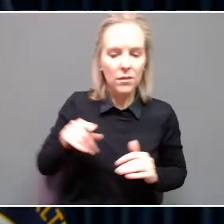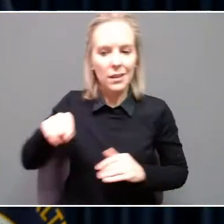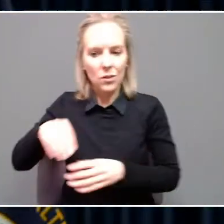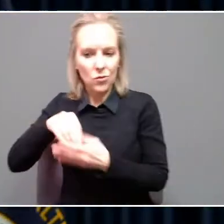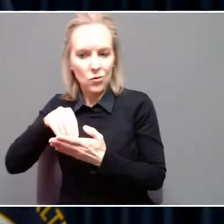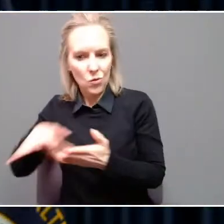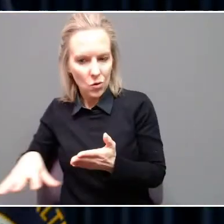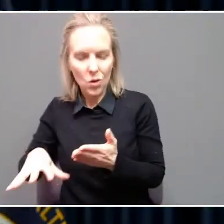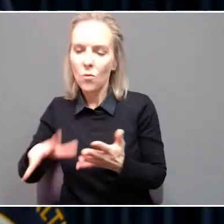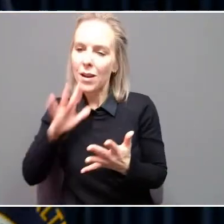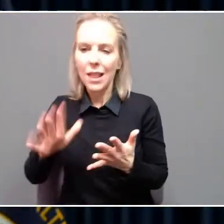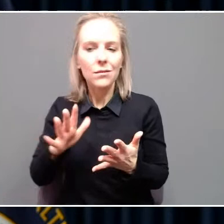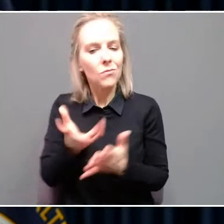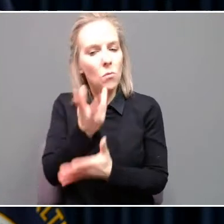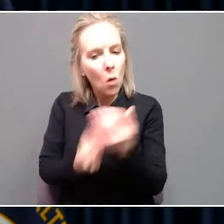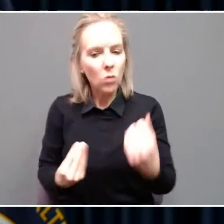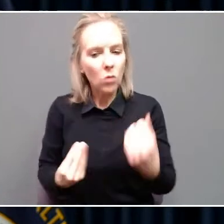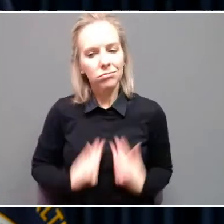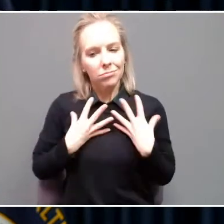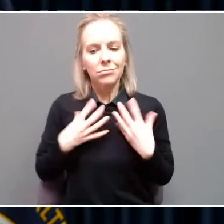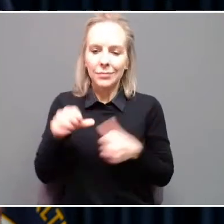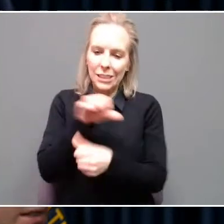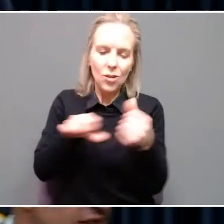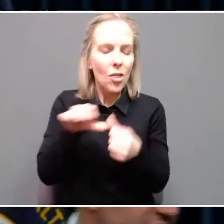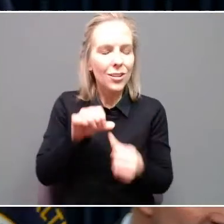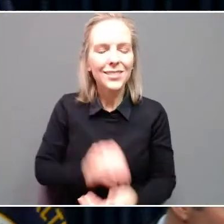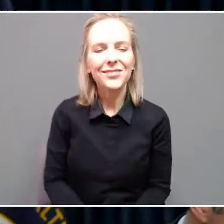lot from each other. All right.